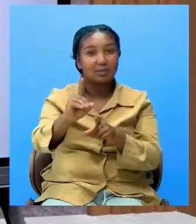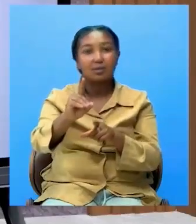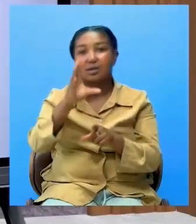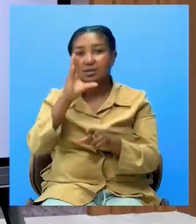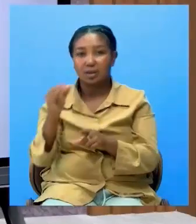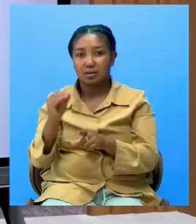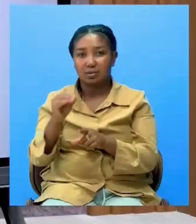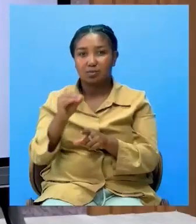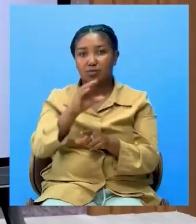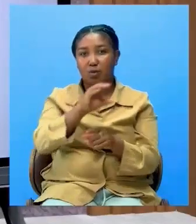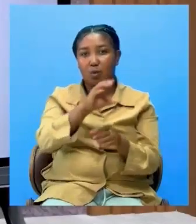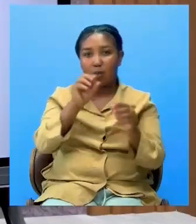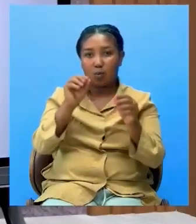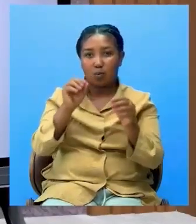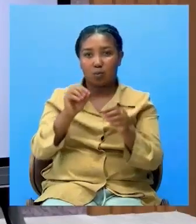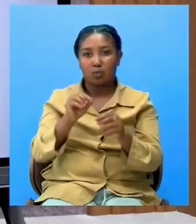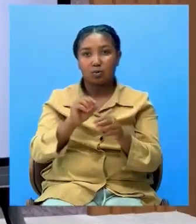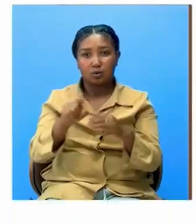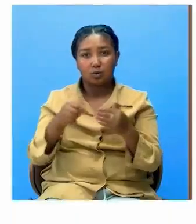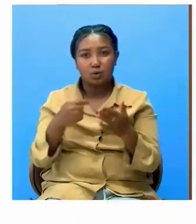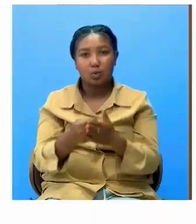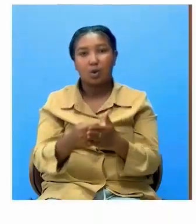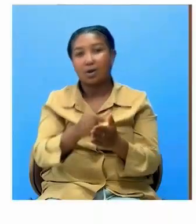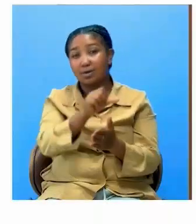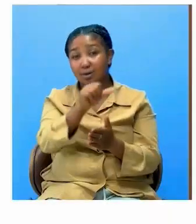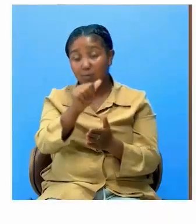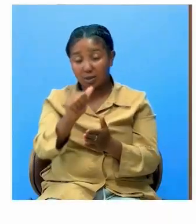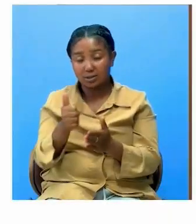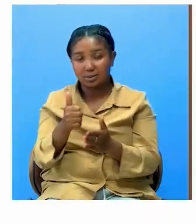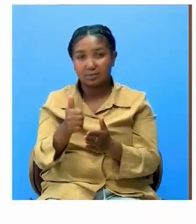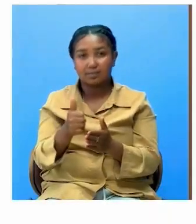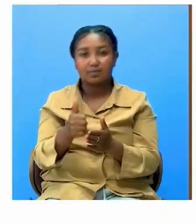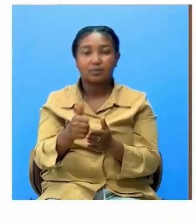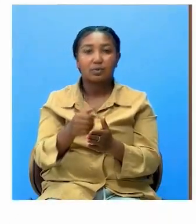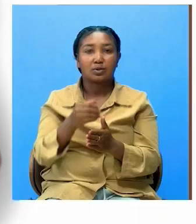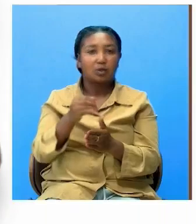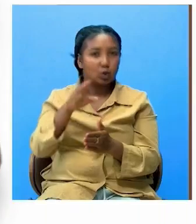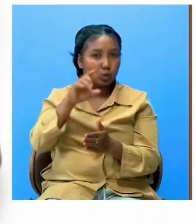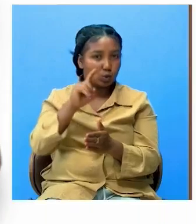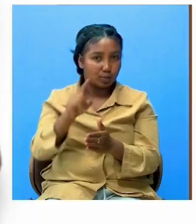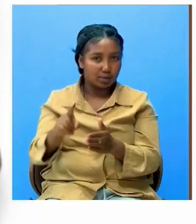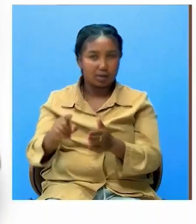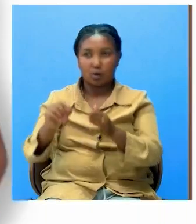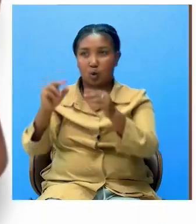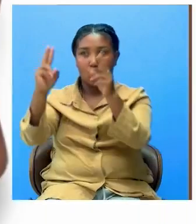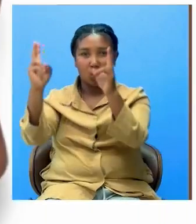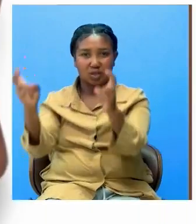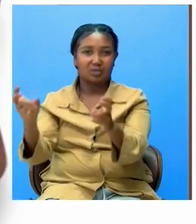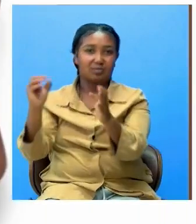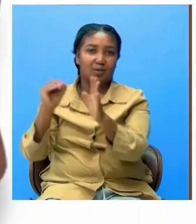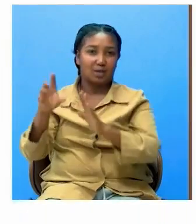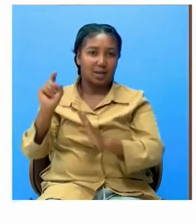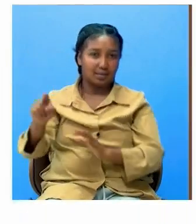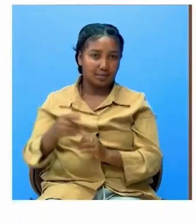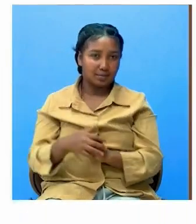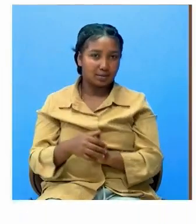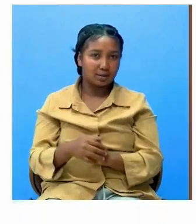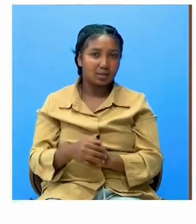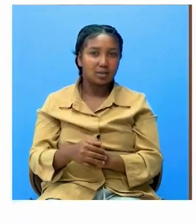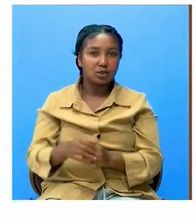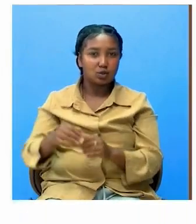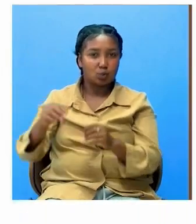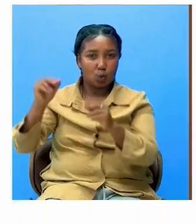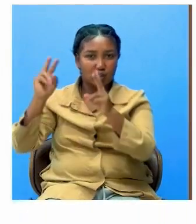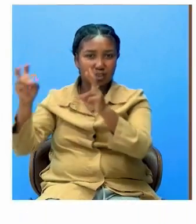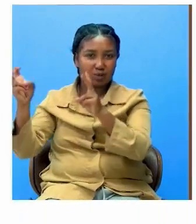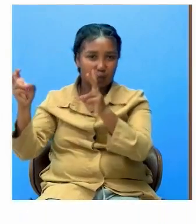said. Okay? So another one is here, it should be quotation mark. And also here should